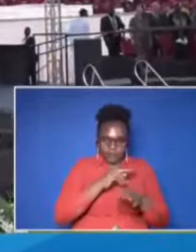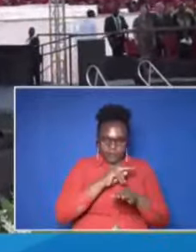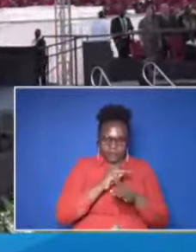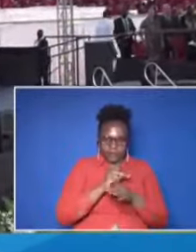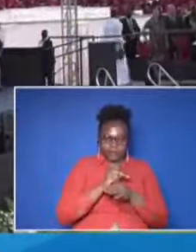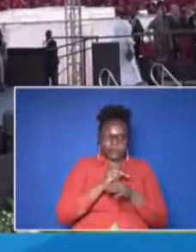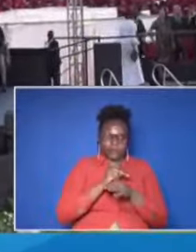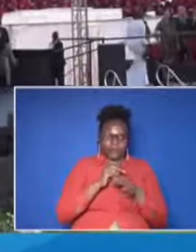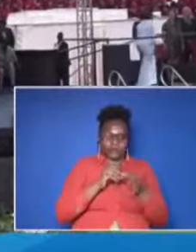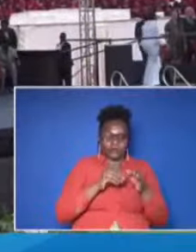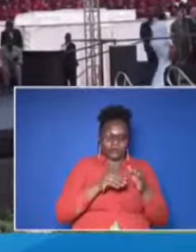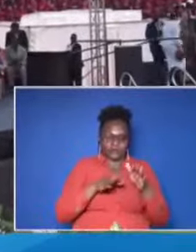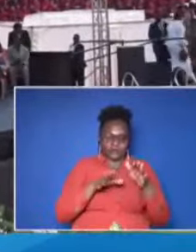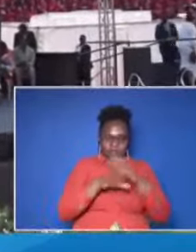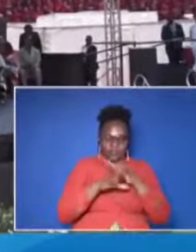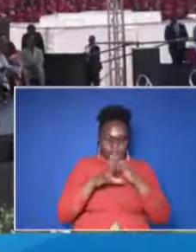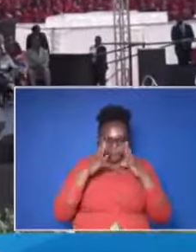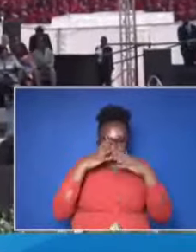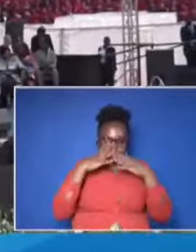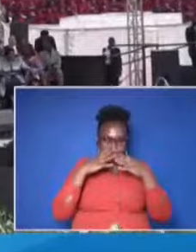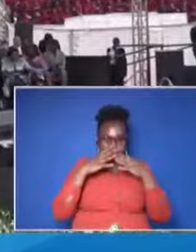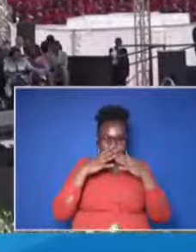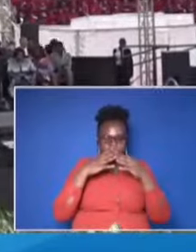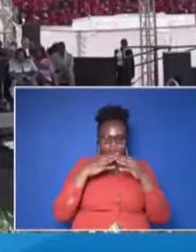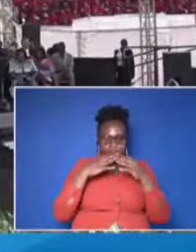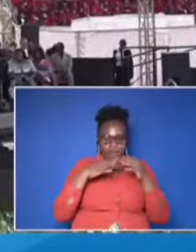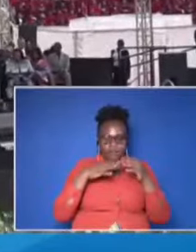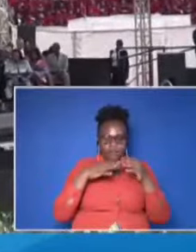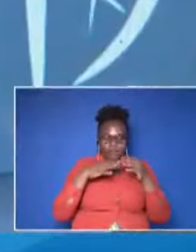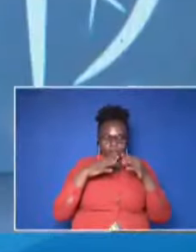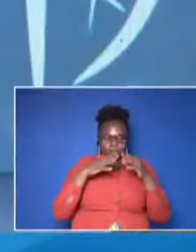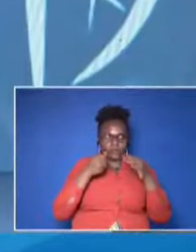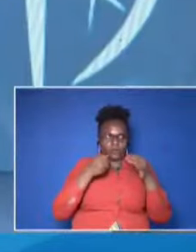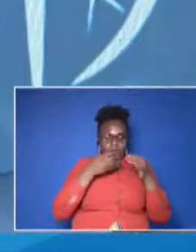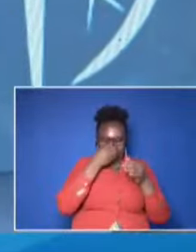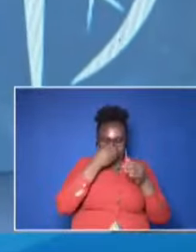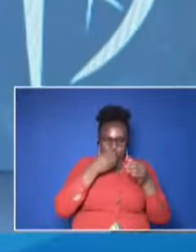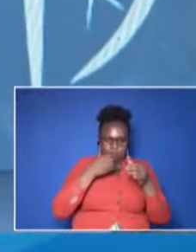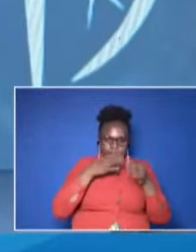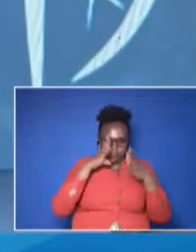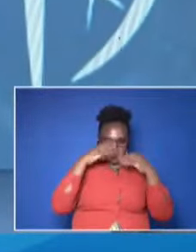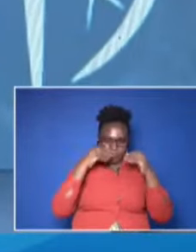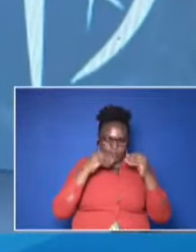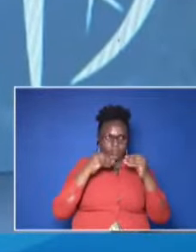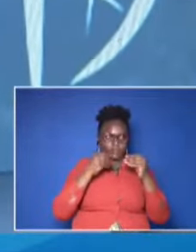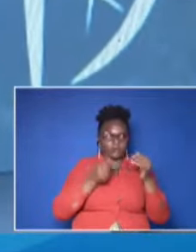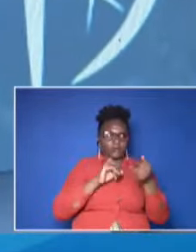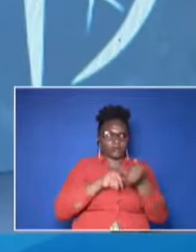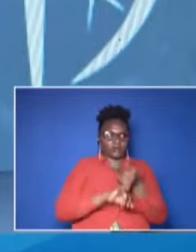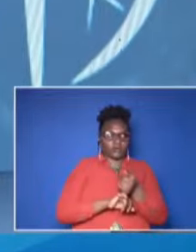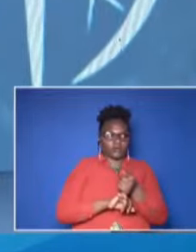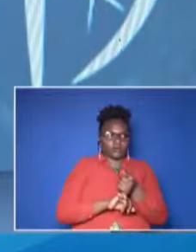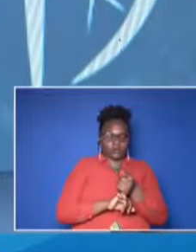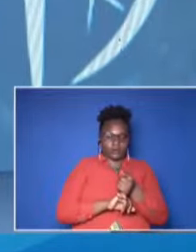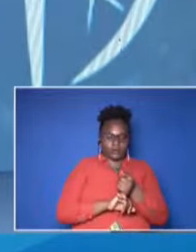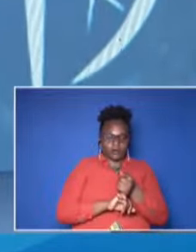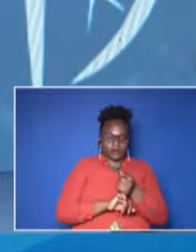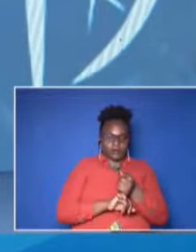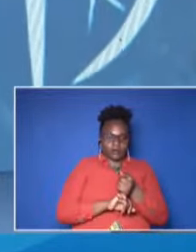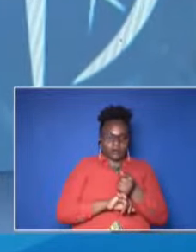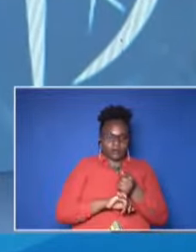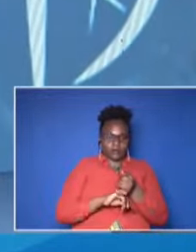Kya and the first woman to be there and saying every morning every